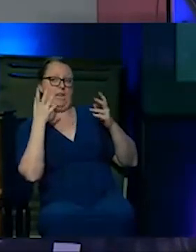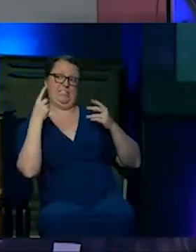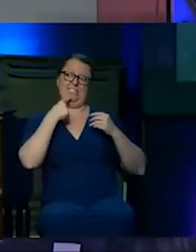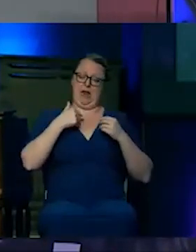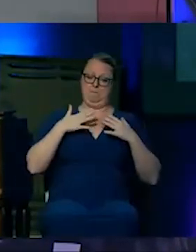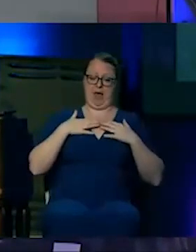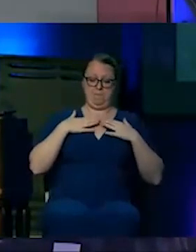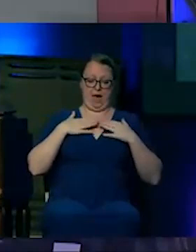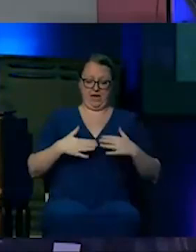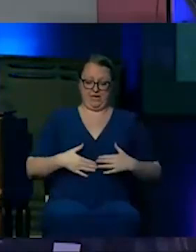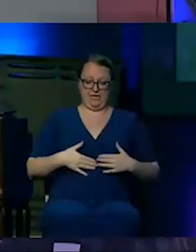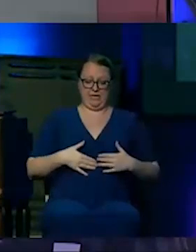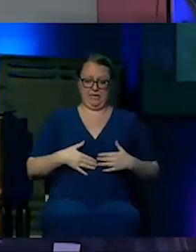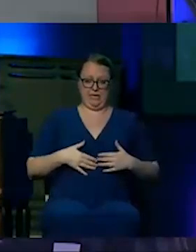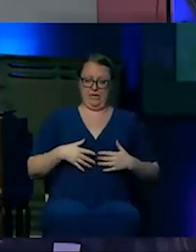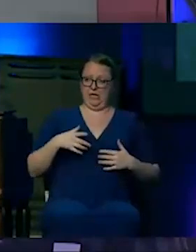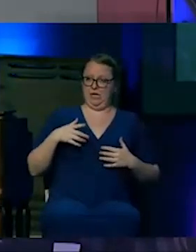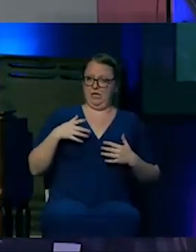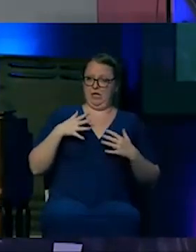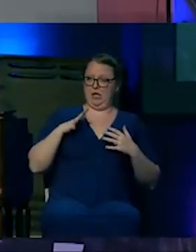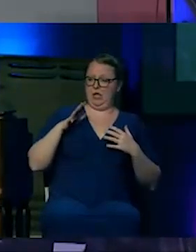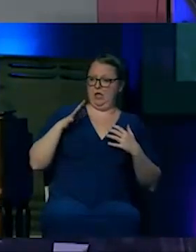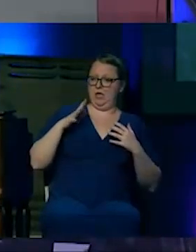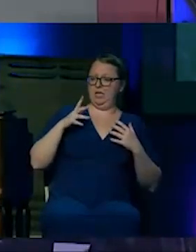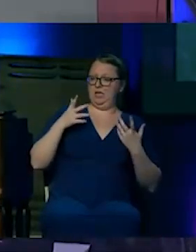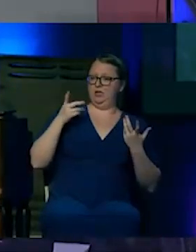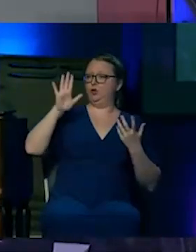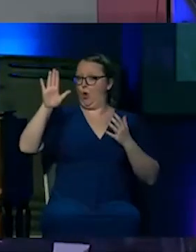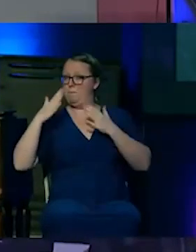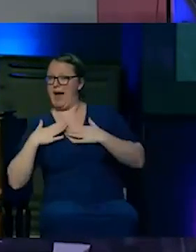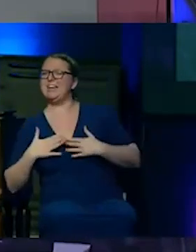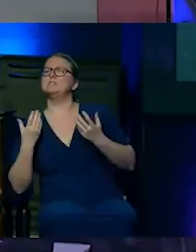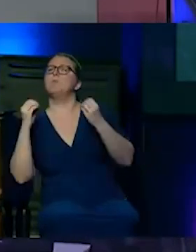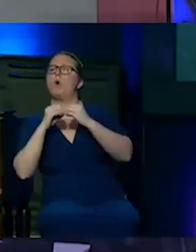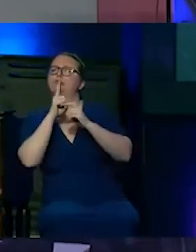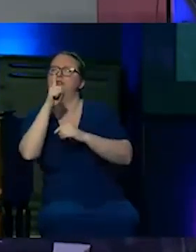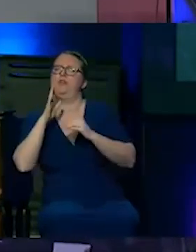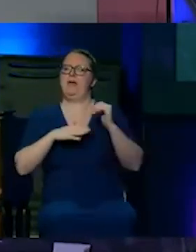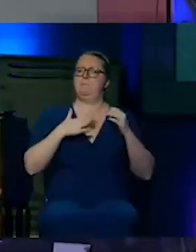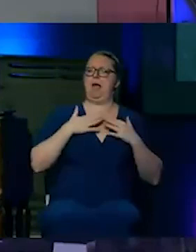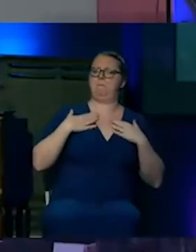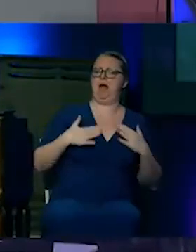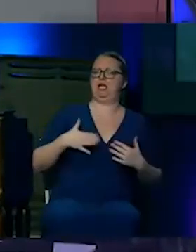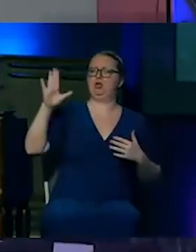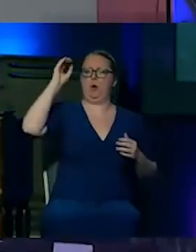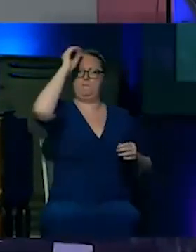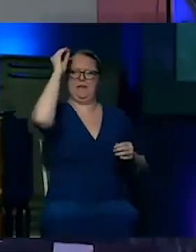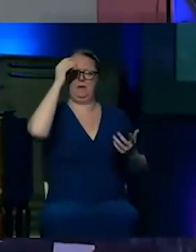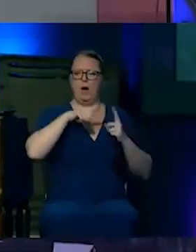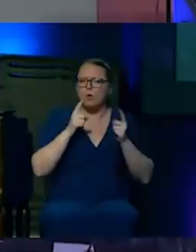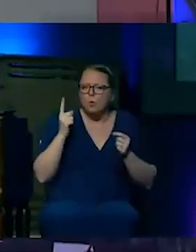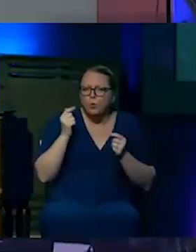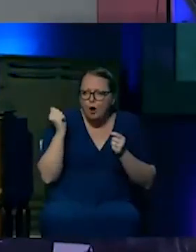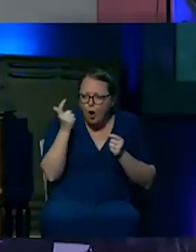interpret, is more right or more true than yours is. So when I'm not, it's not that we can't, like, we're all subjective,